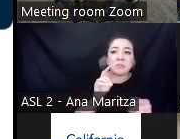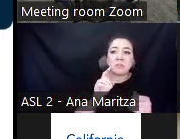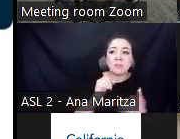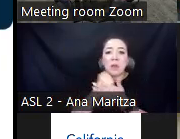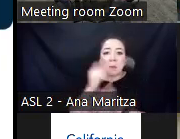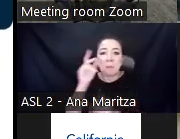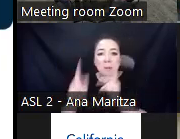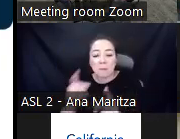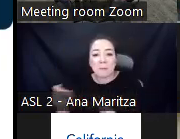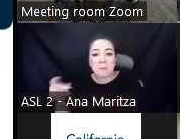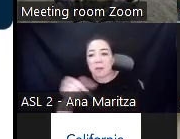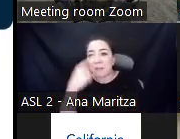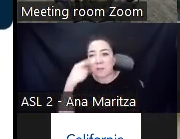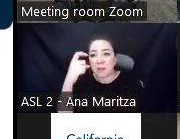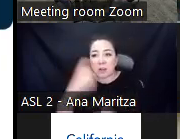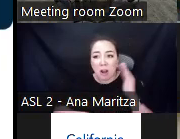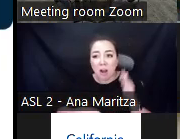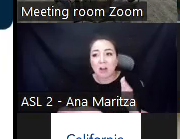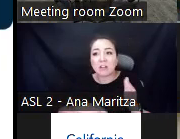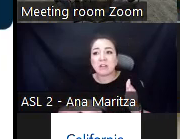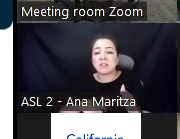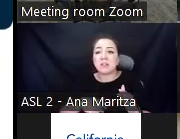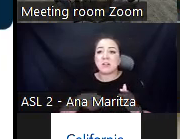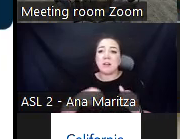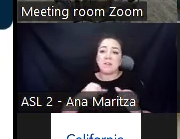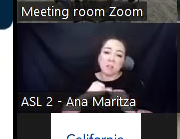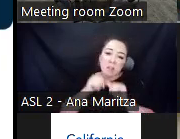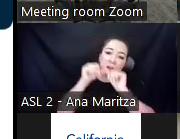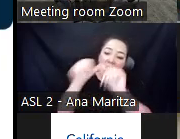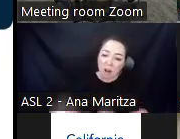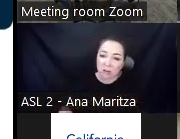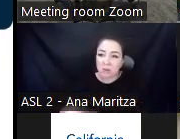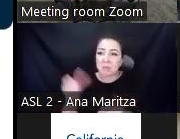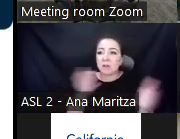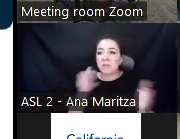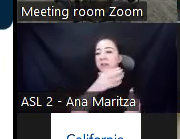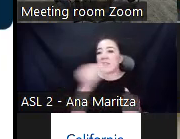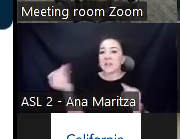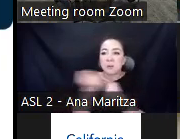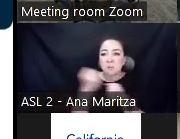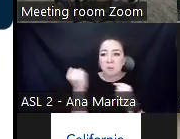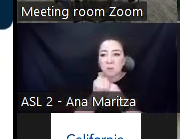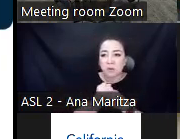people pay for the cost of long-term services and supports